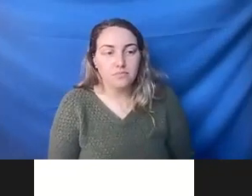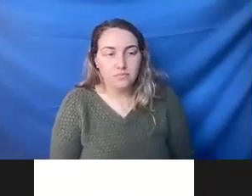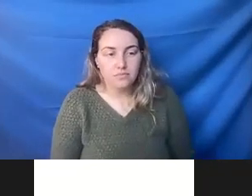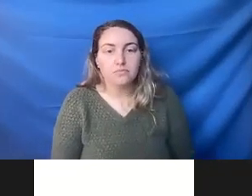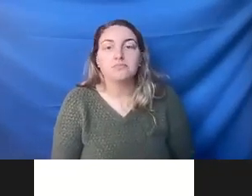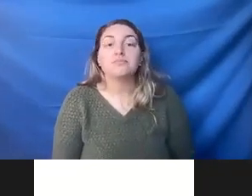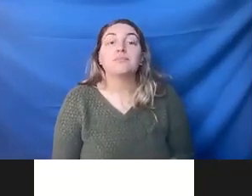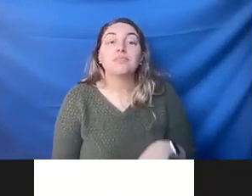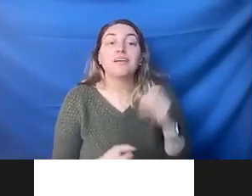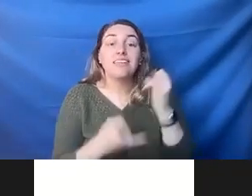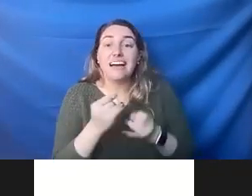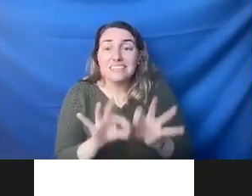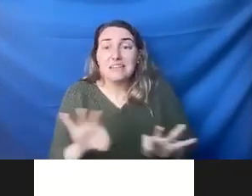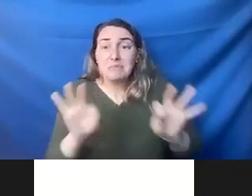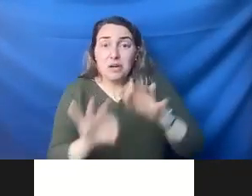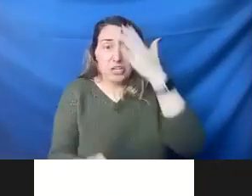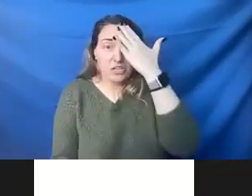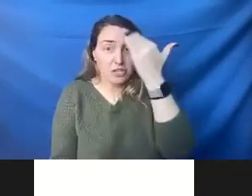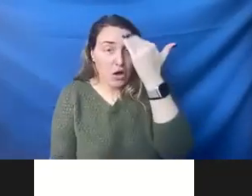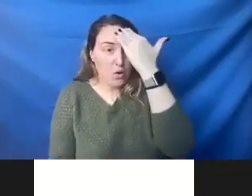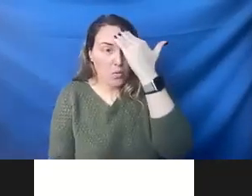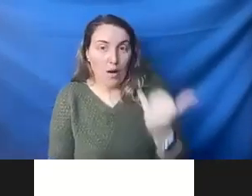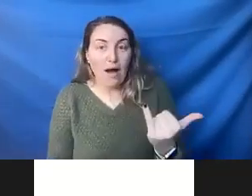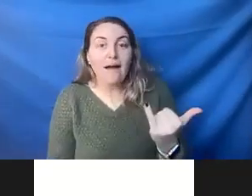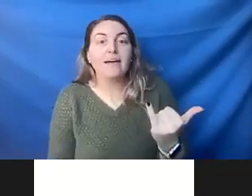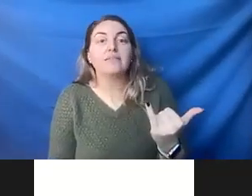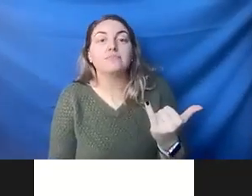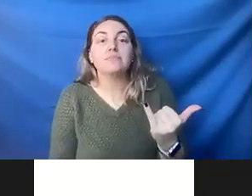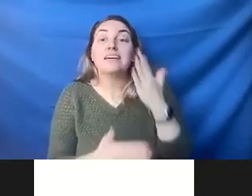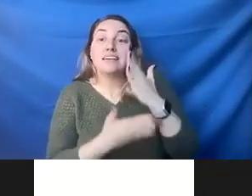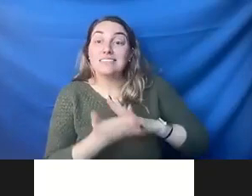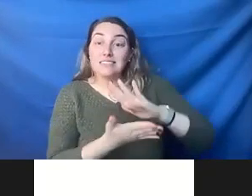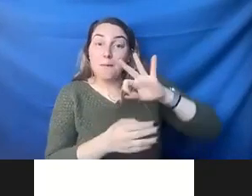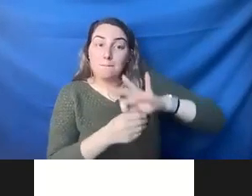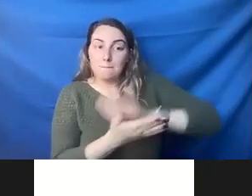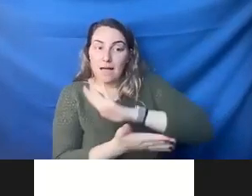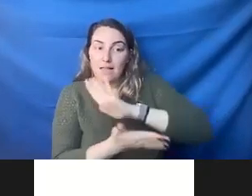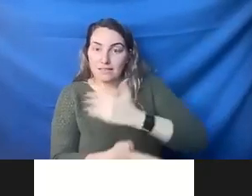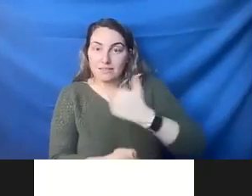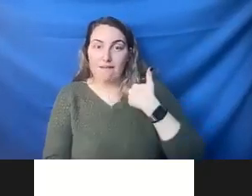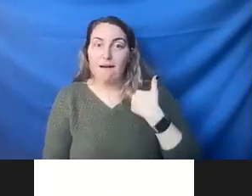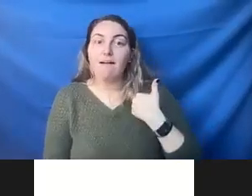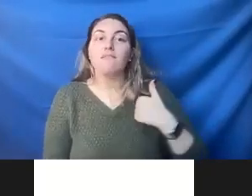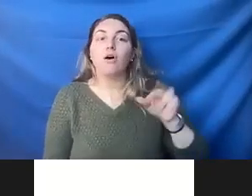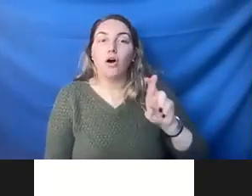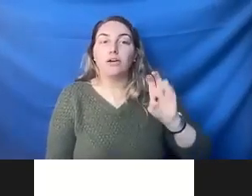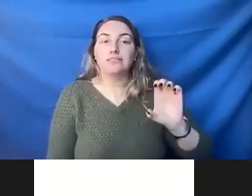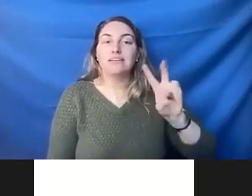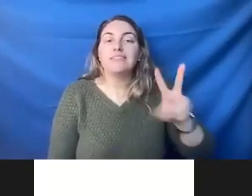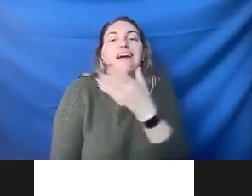it means that some ballots will have ranked choice voting elections and single choice elections.